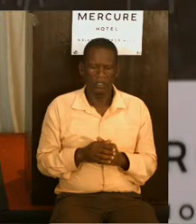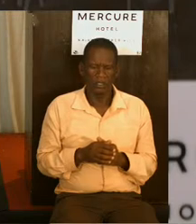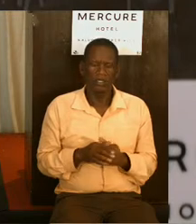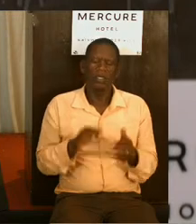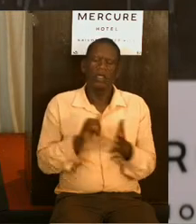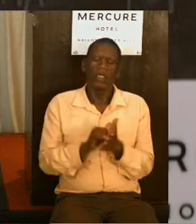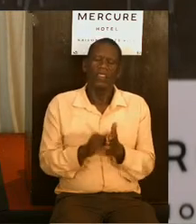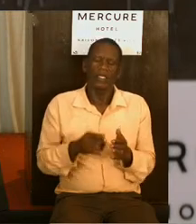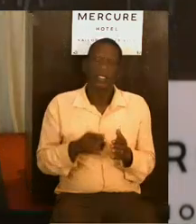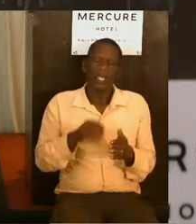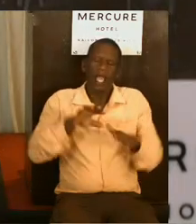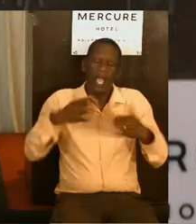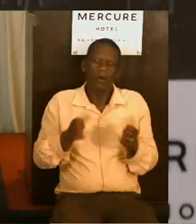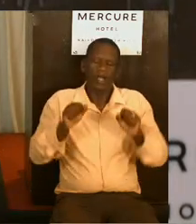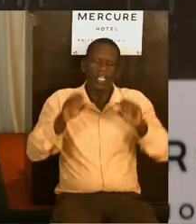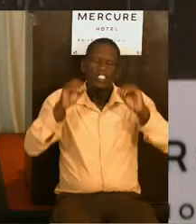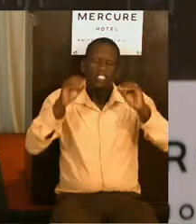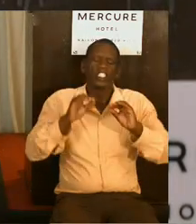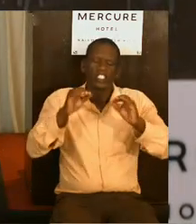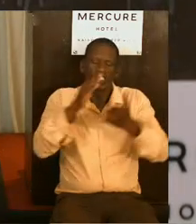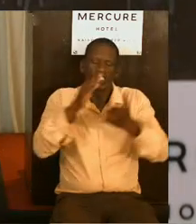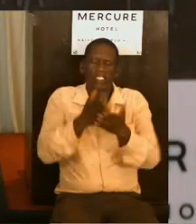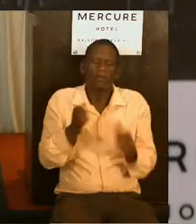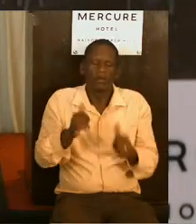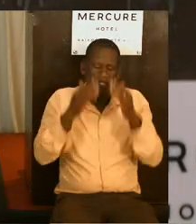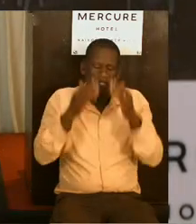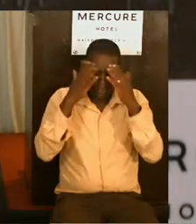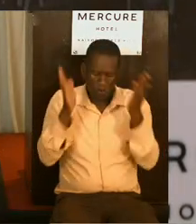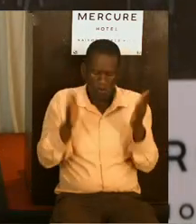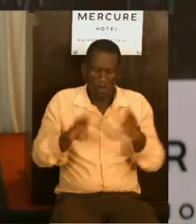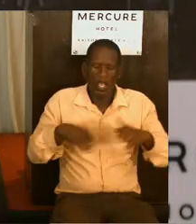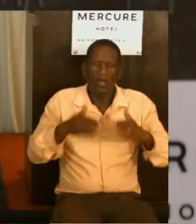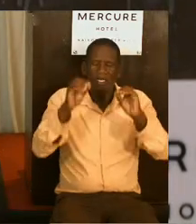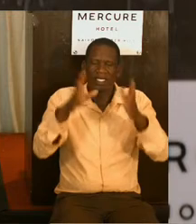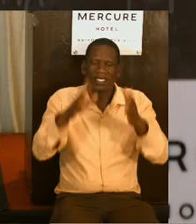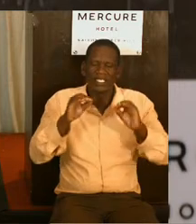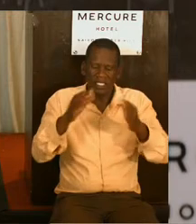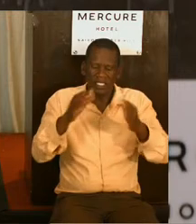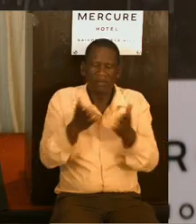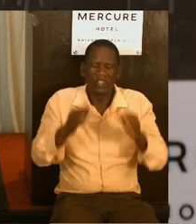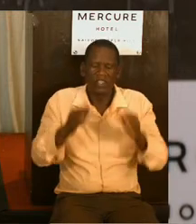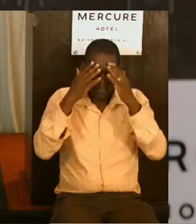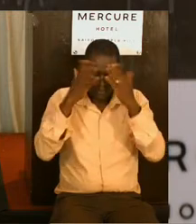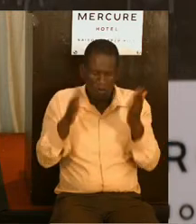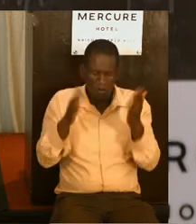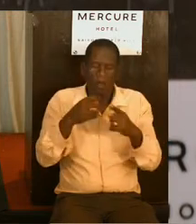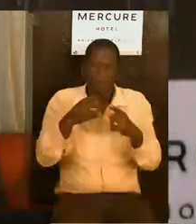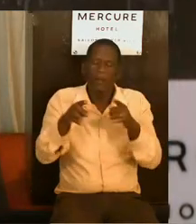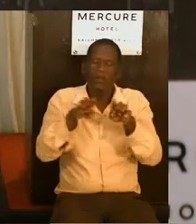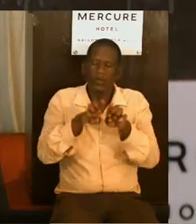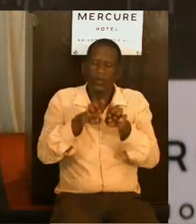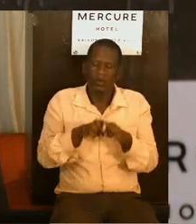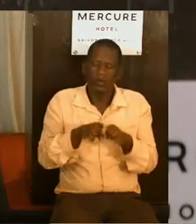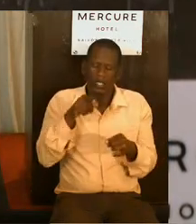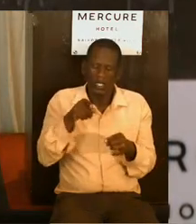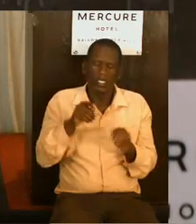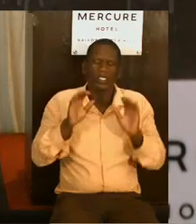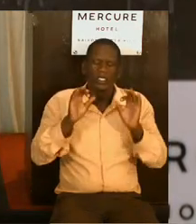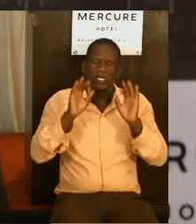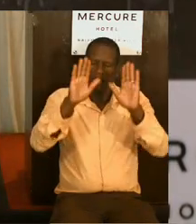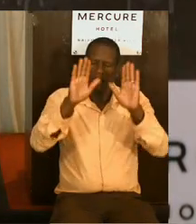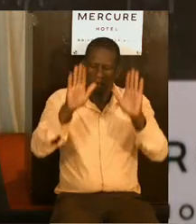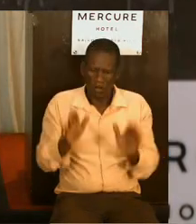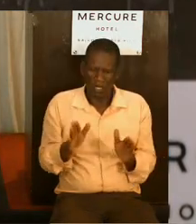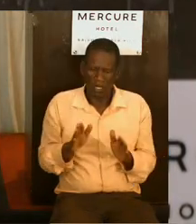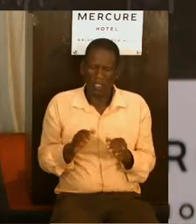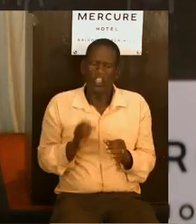but how can teachers teach something that they do not know yet it is extremely important